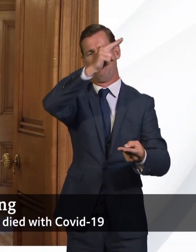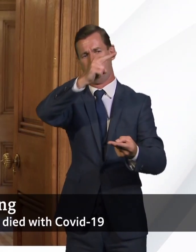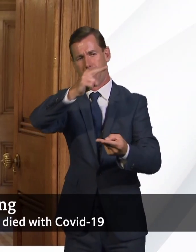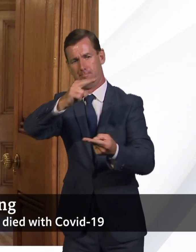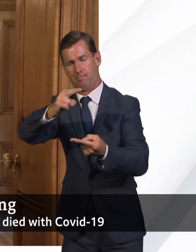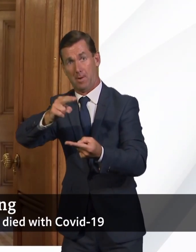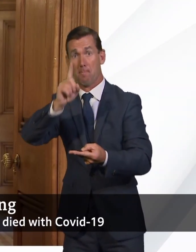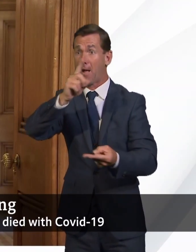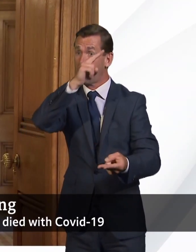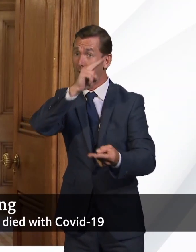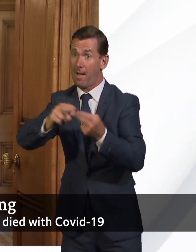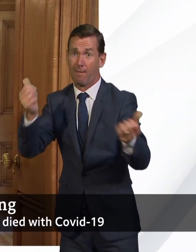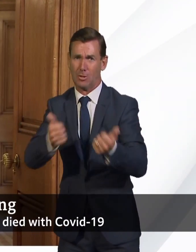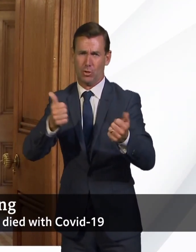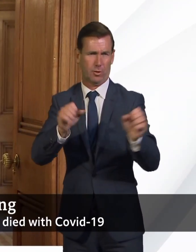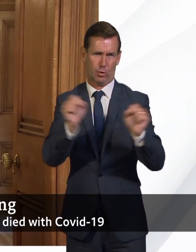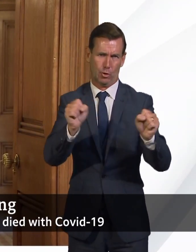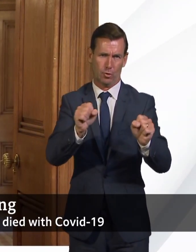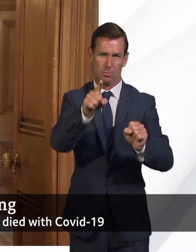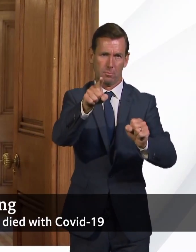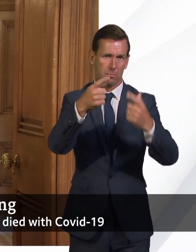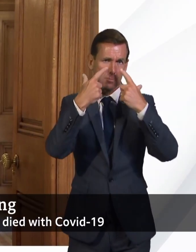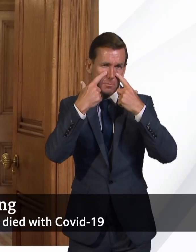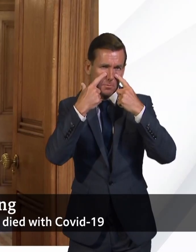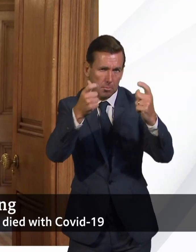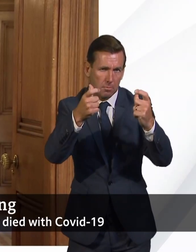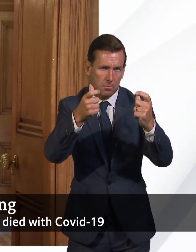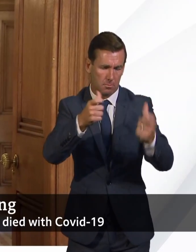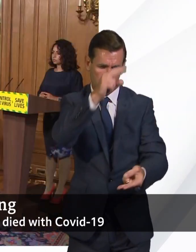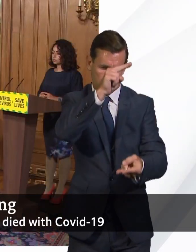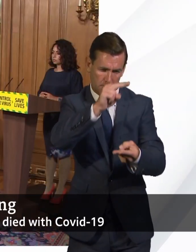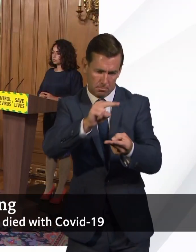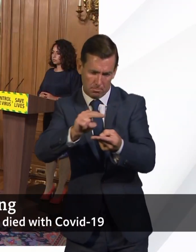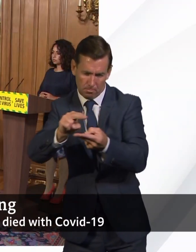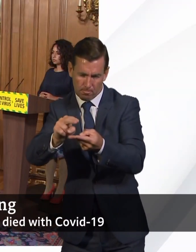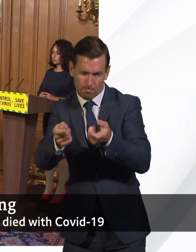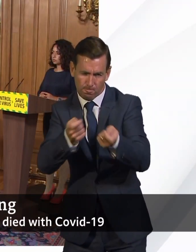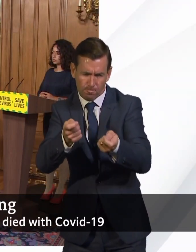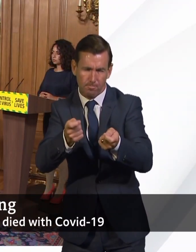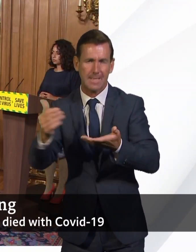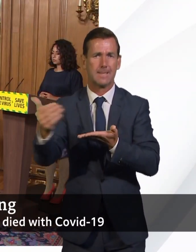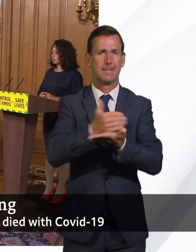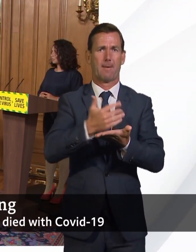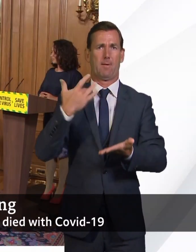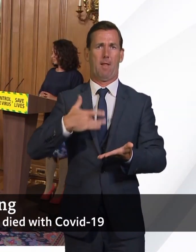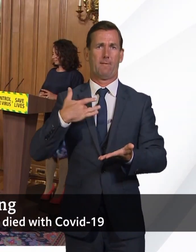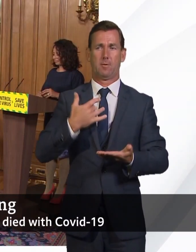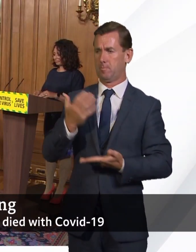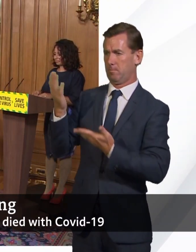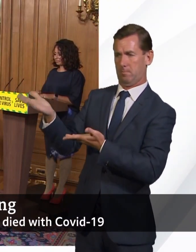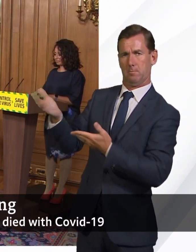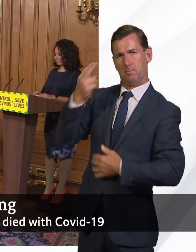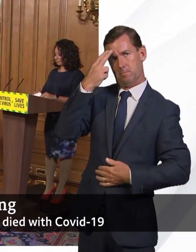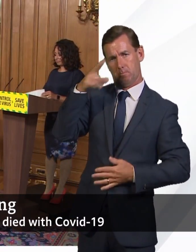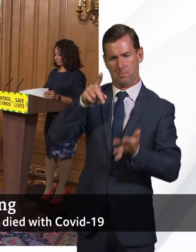ahead. So stay alert, control the virus, and save lives. If Jenny can now take us